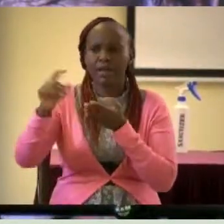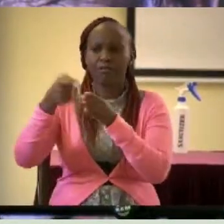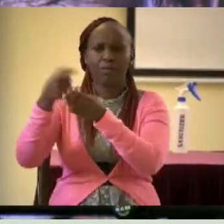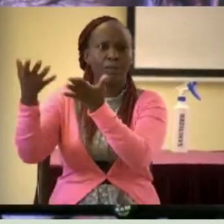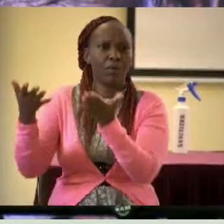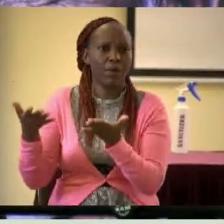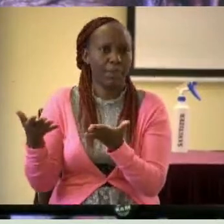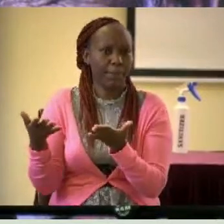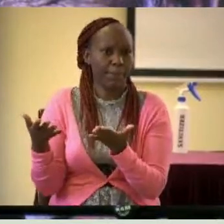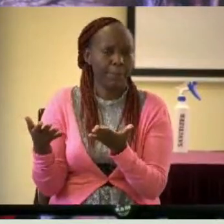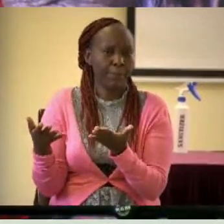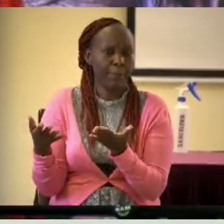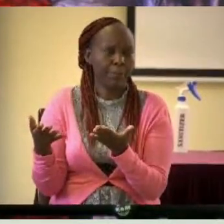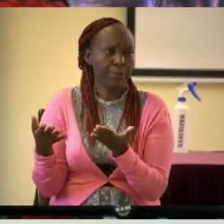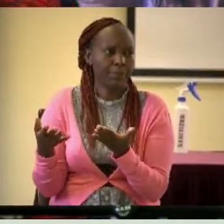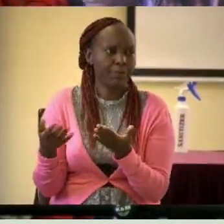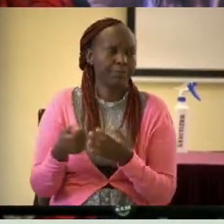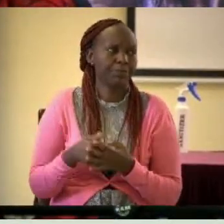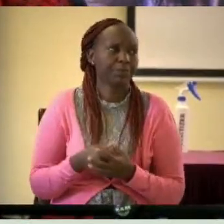from?